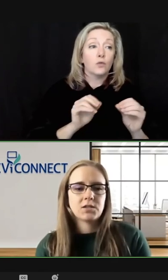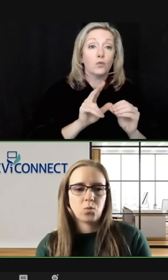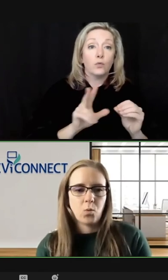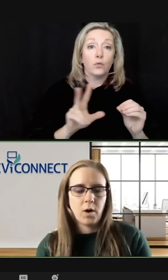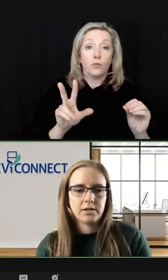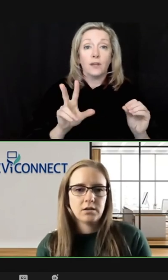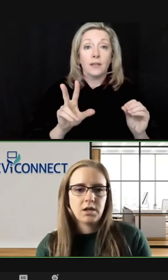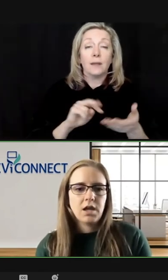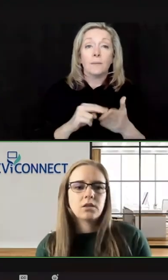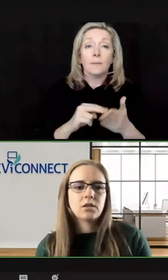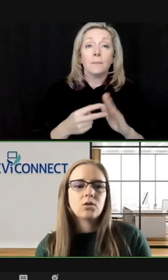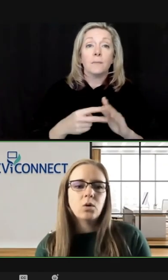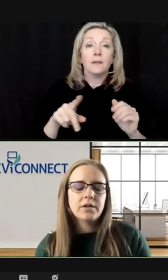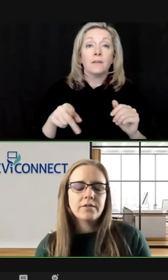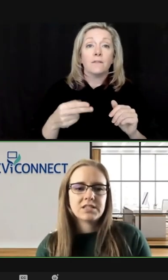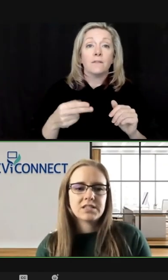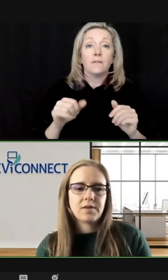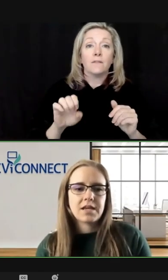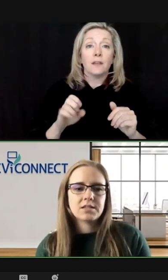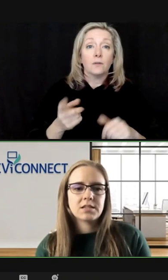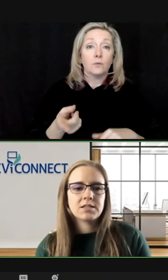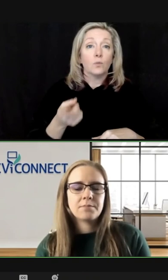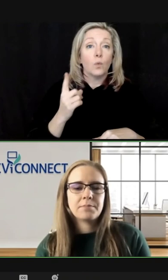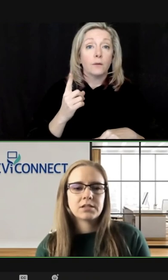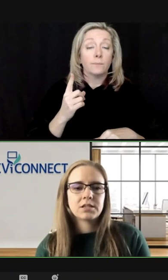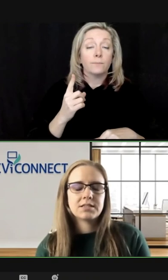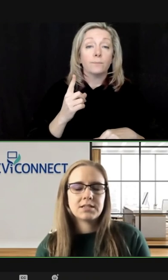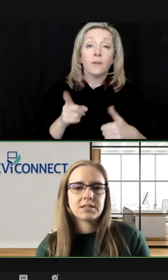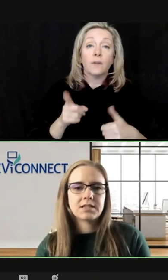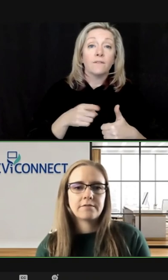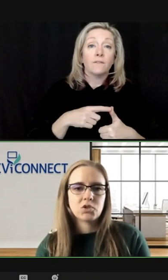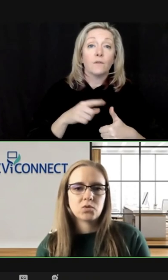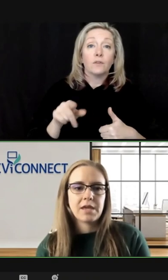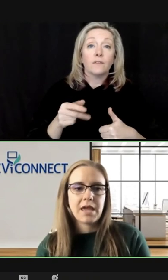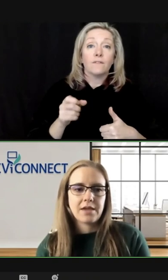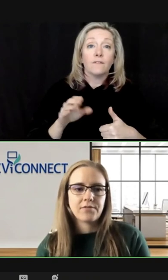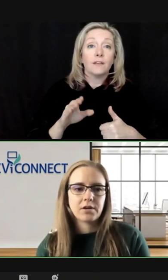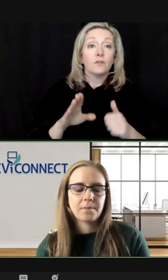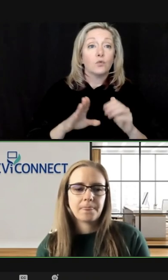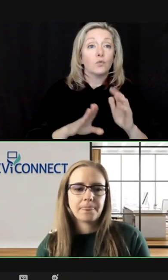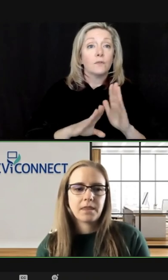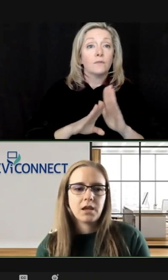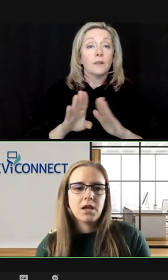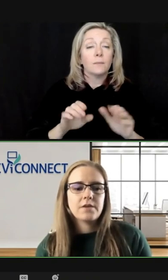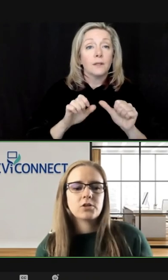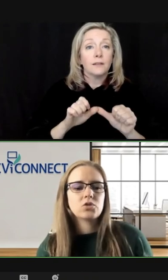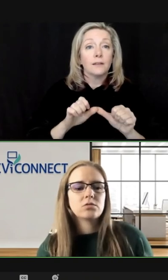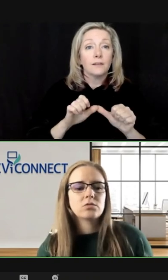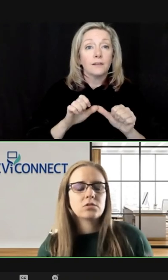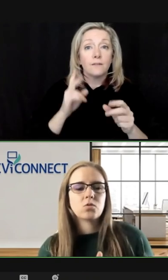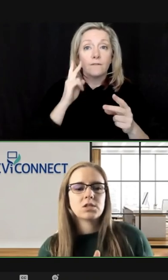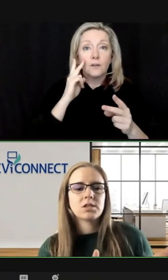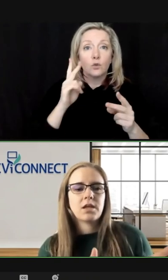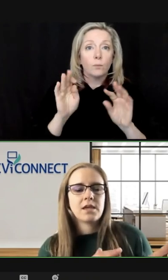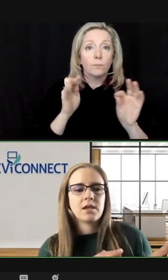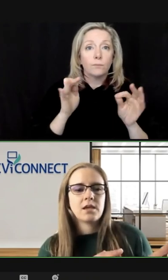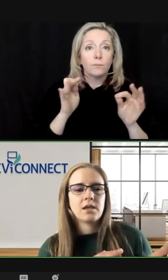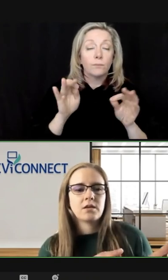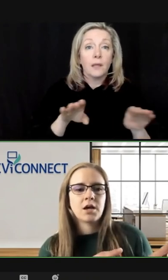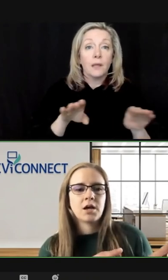in phase 1. And the goal of this phase is to build consistent visual behavior. If your student